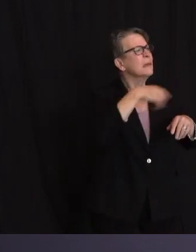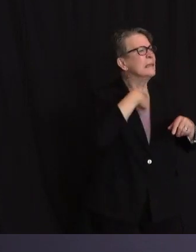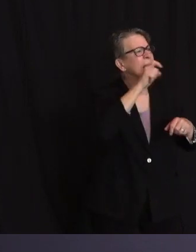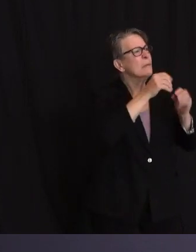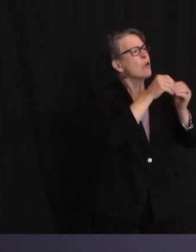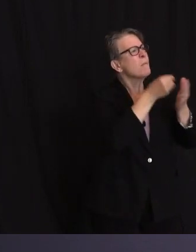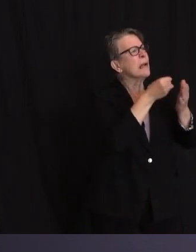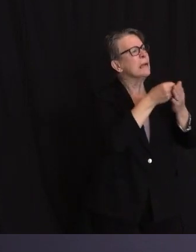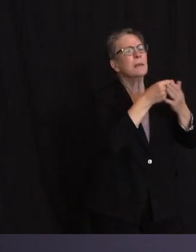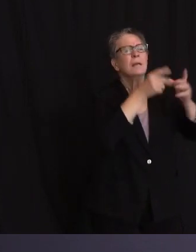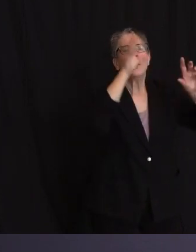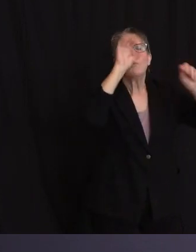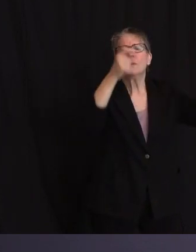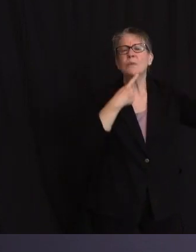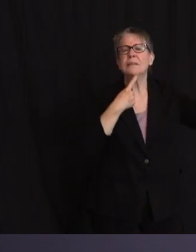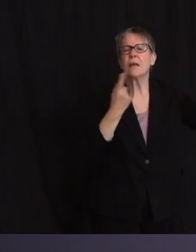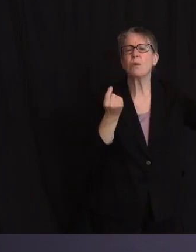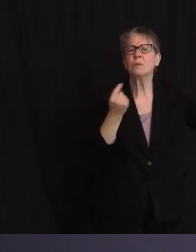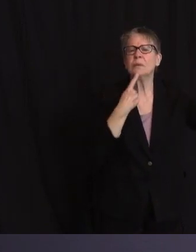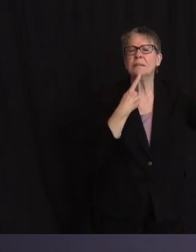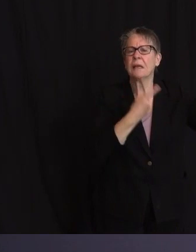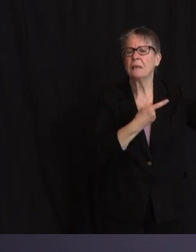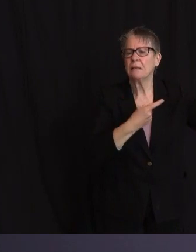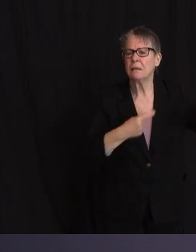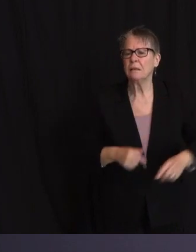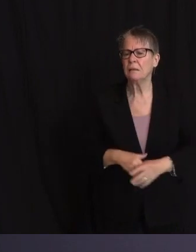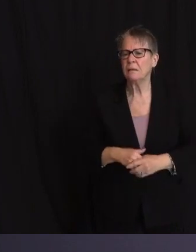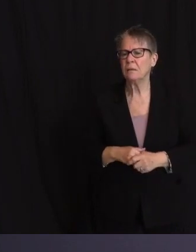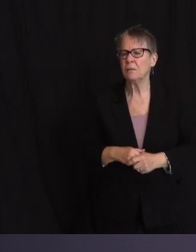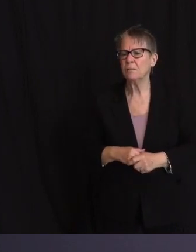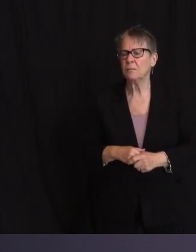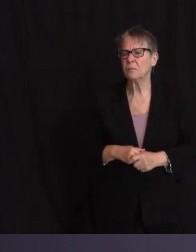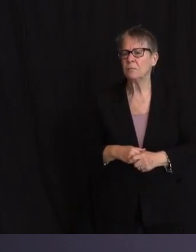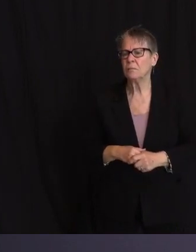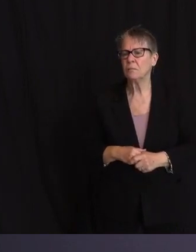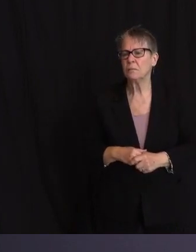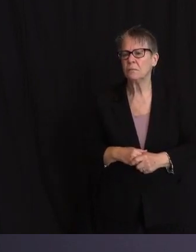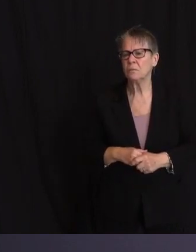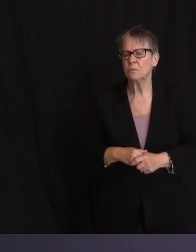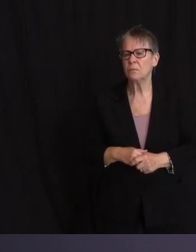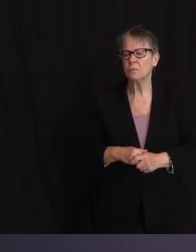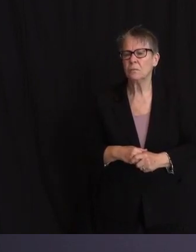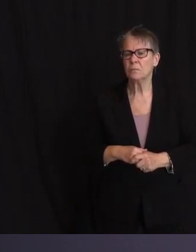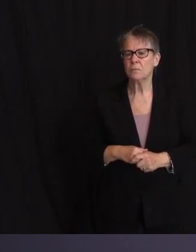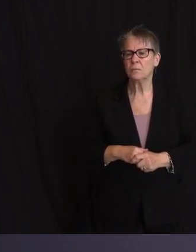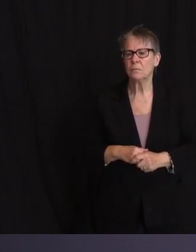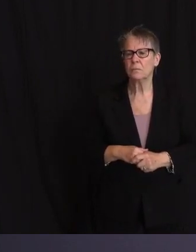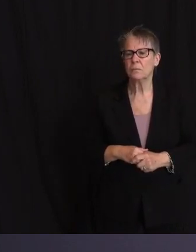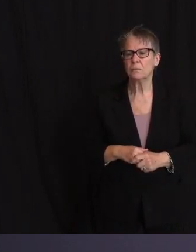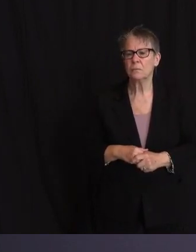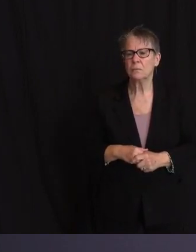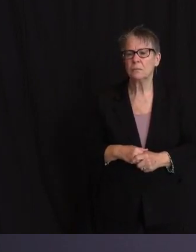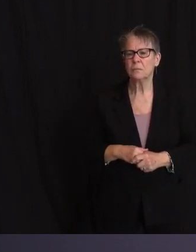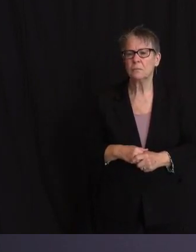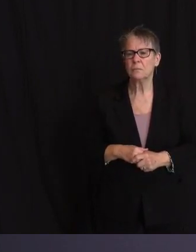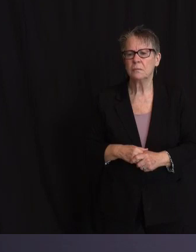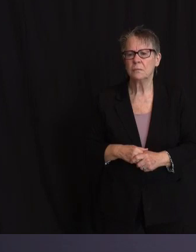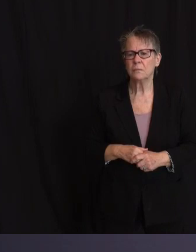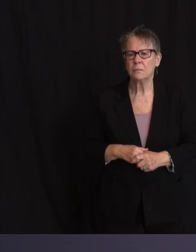Vineland managed to avoid an outbreak that was so widespread in Menlo Park